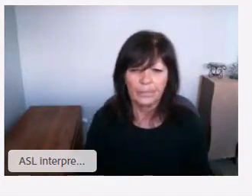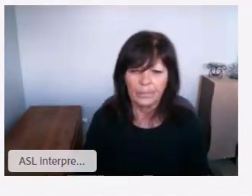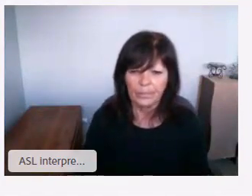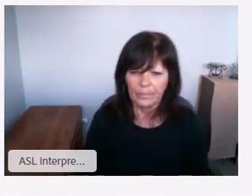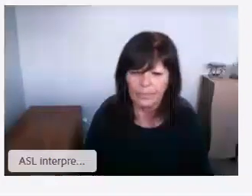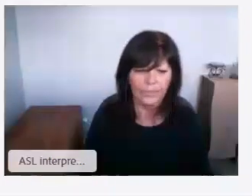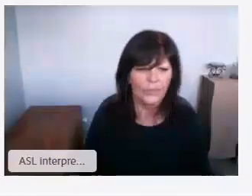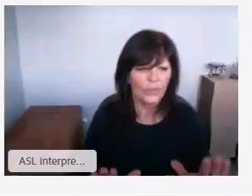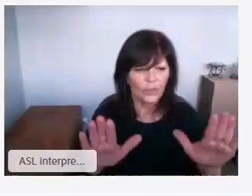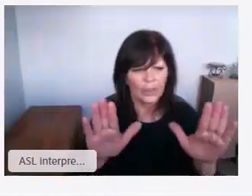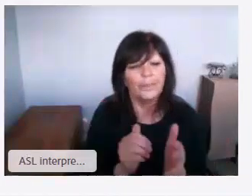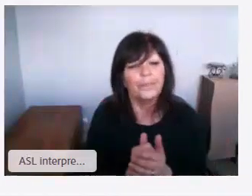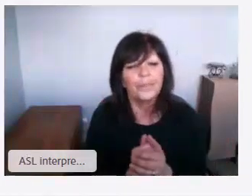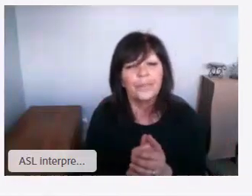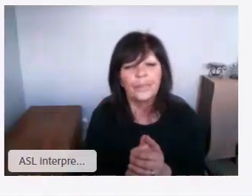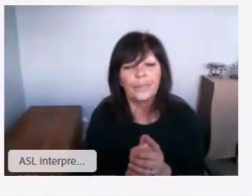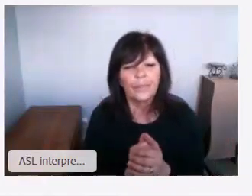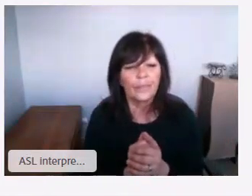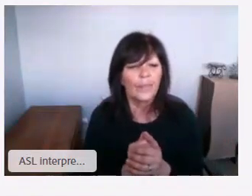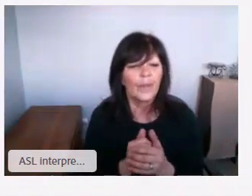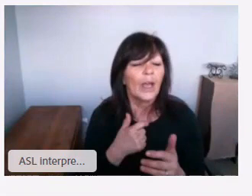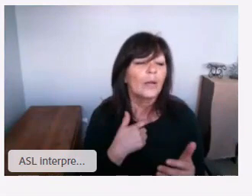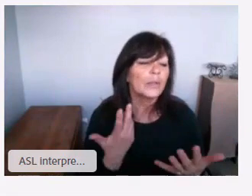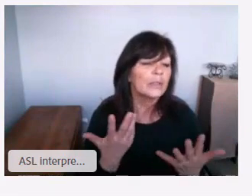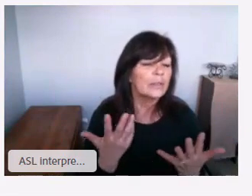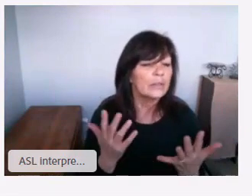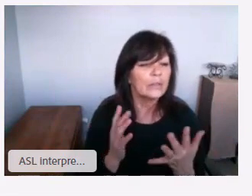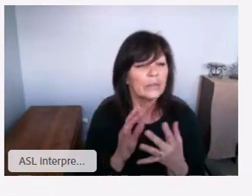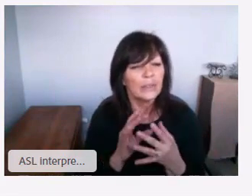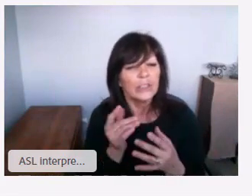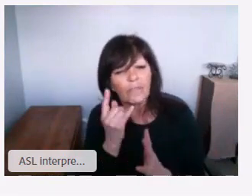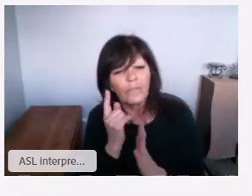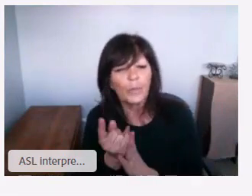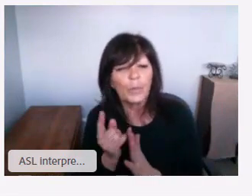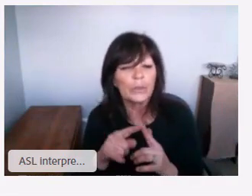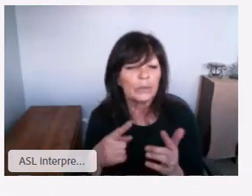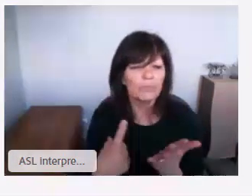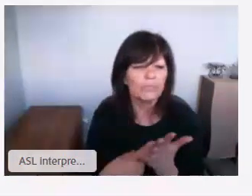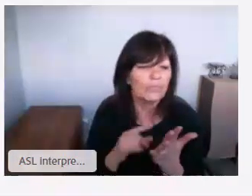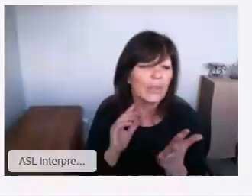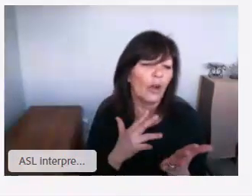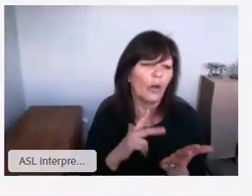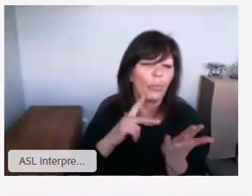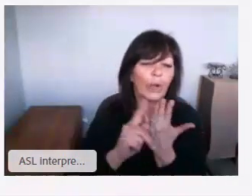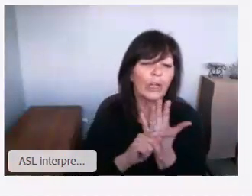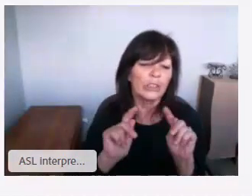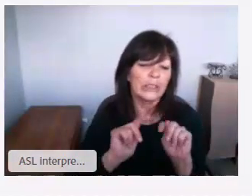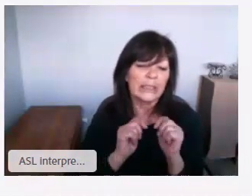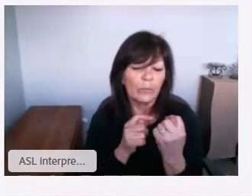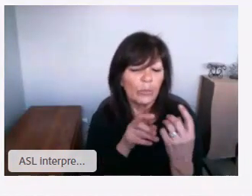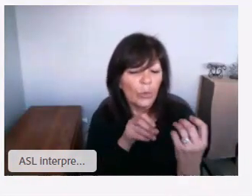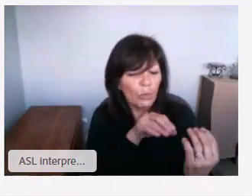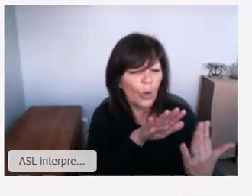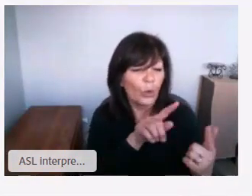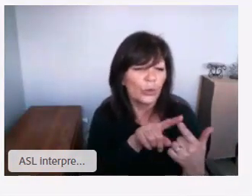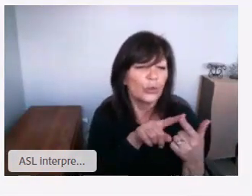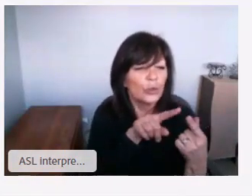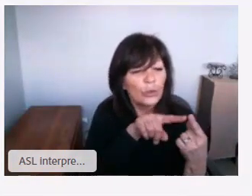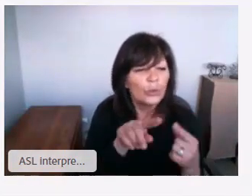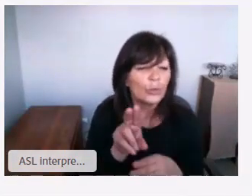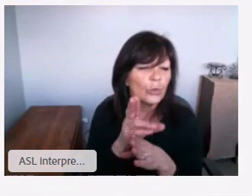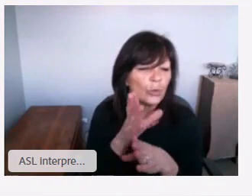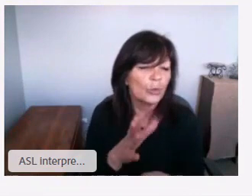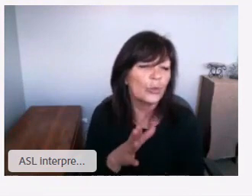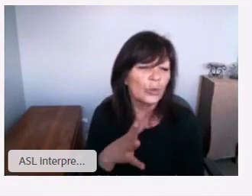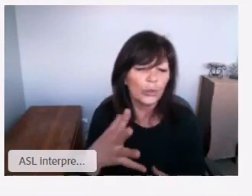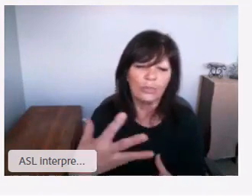Great. I'm going to take a few minutes to discuss our project team's approach to stakeholder and community engagement,